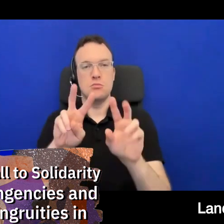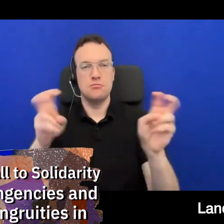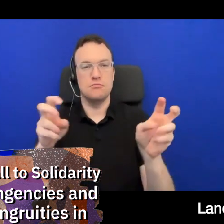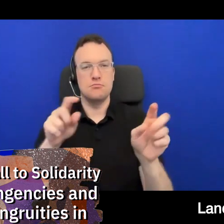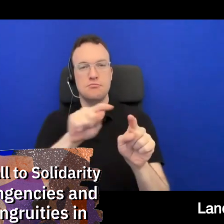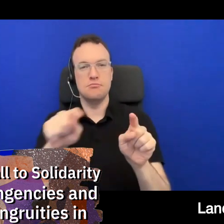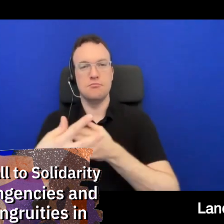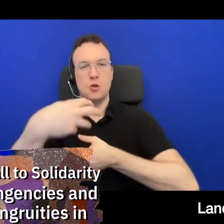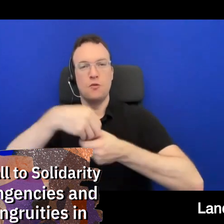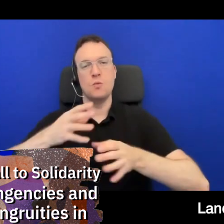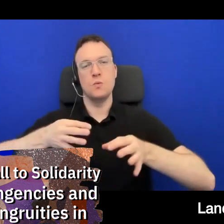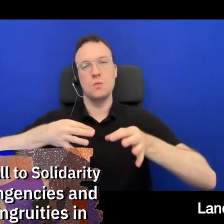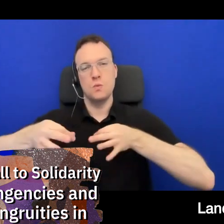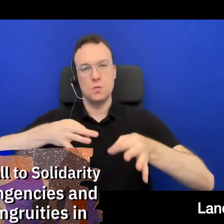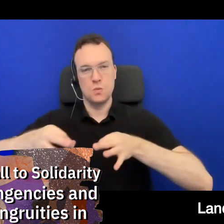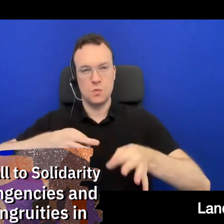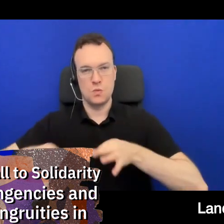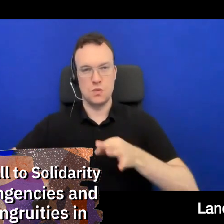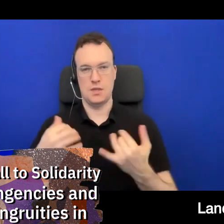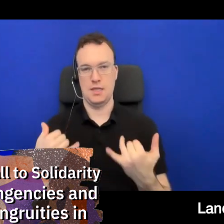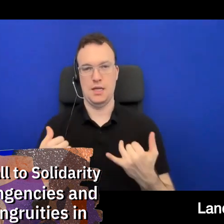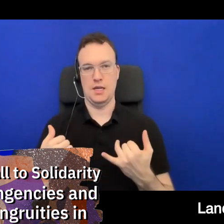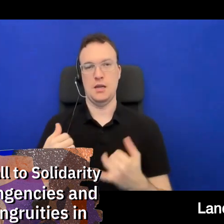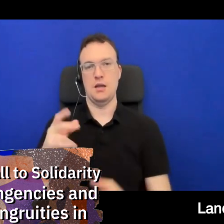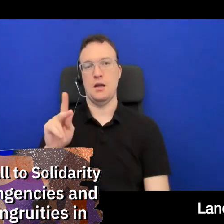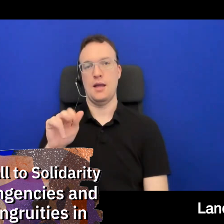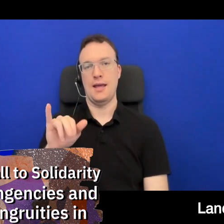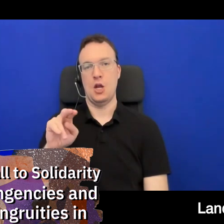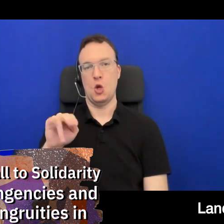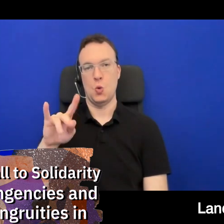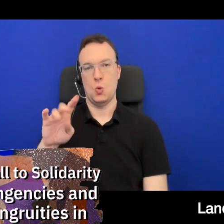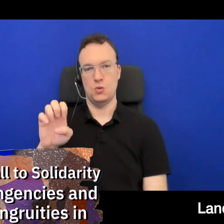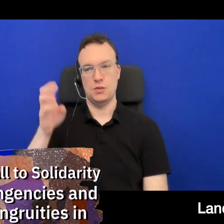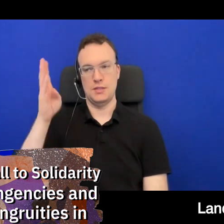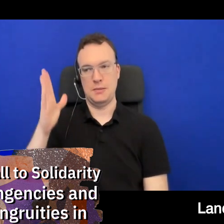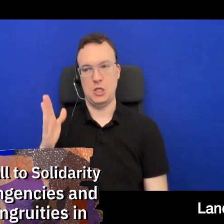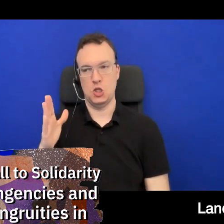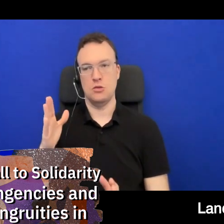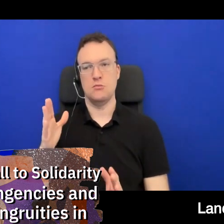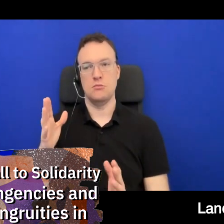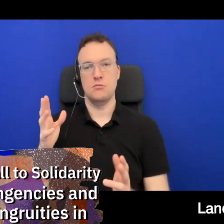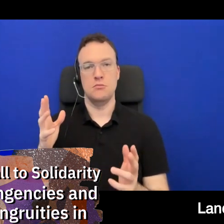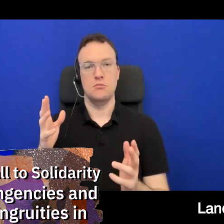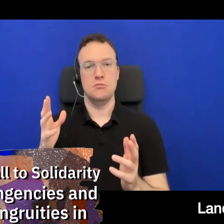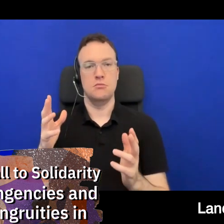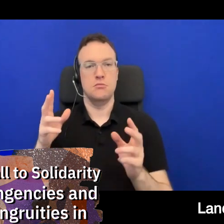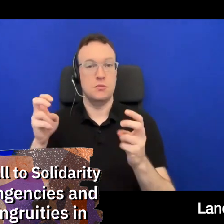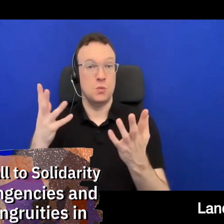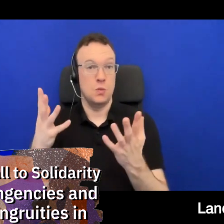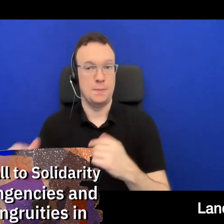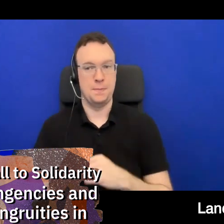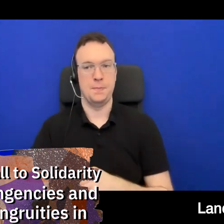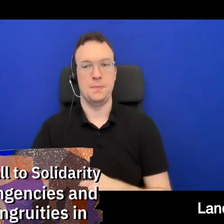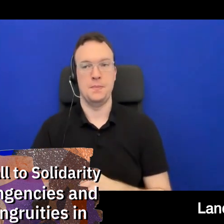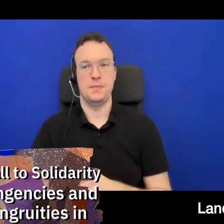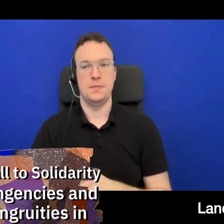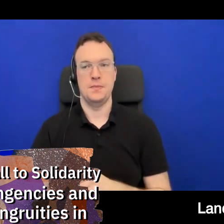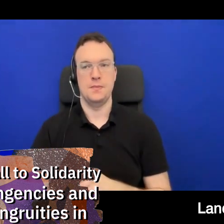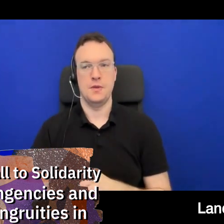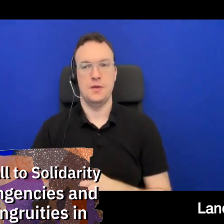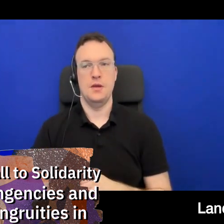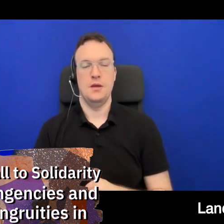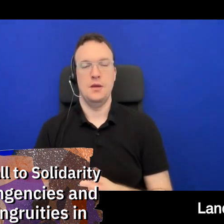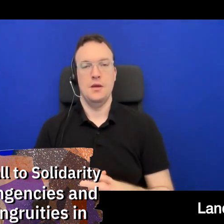of the description for today's keynote goes like this.